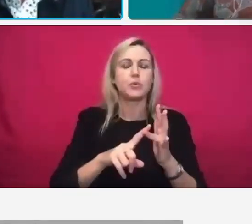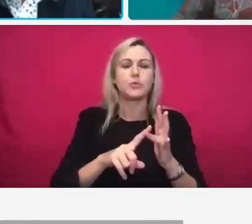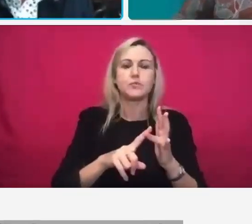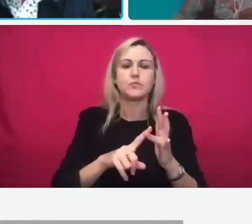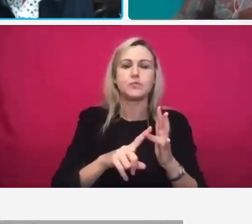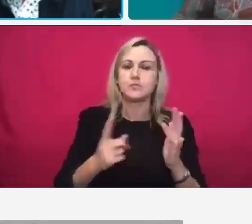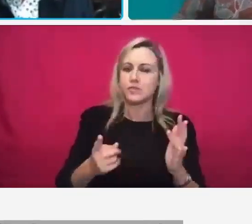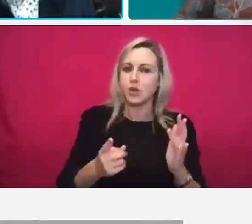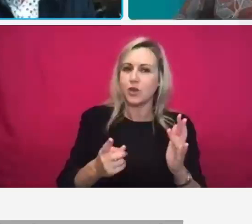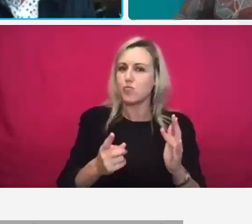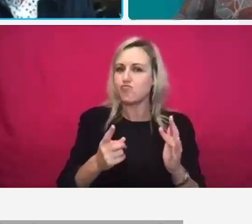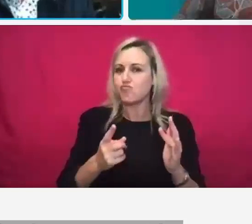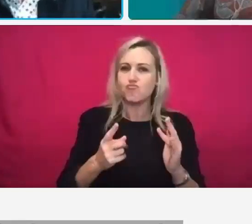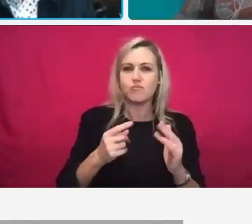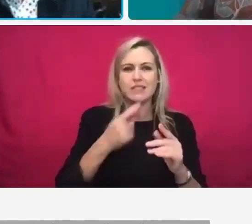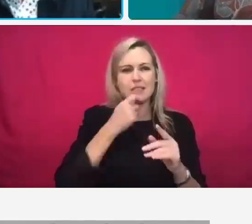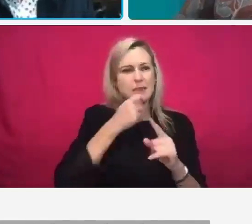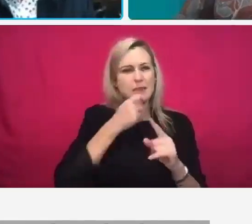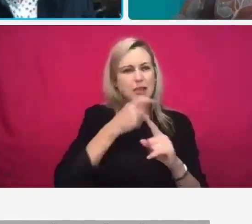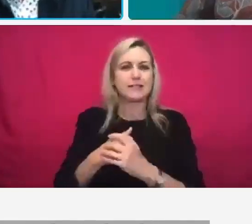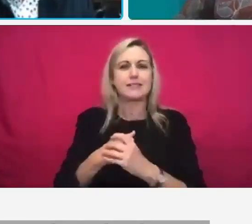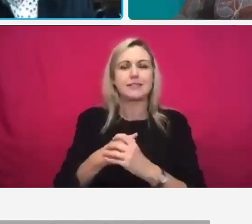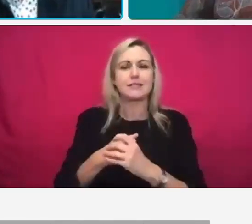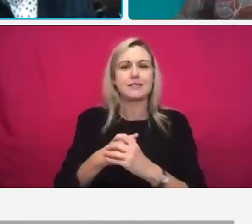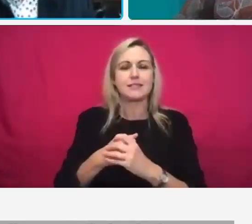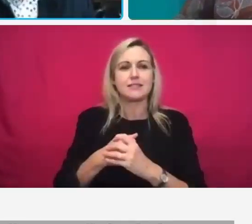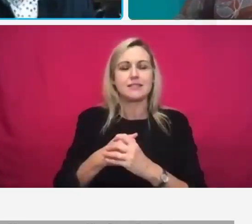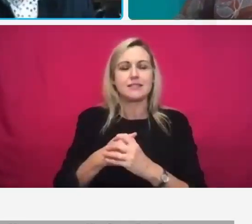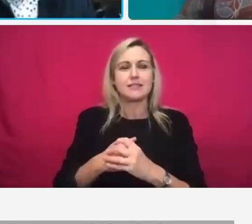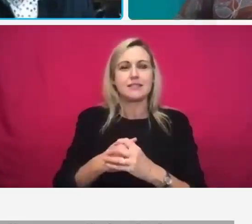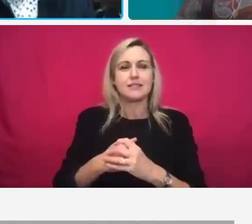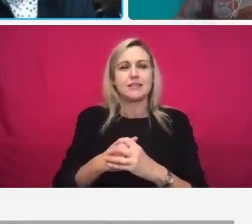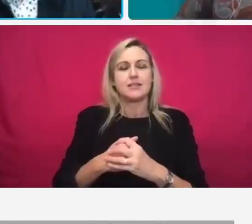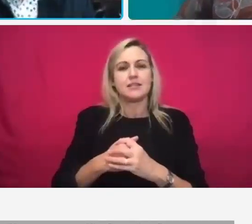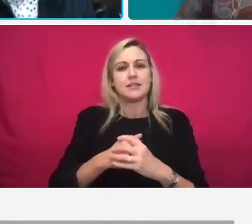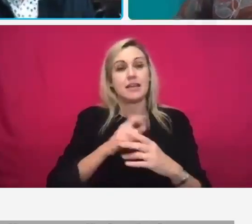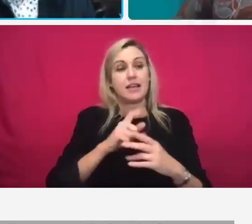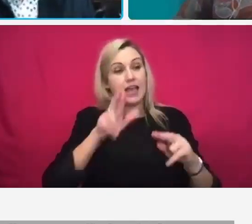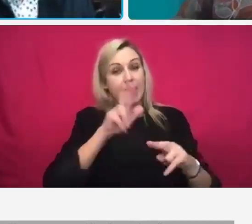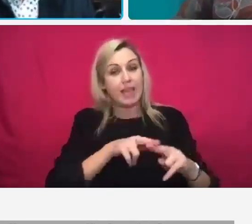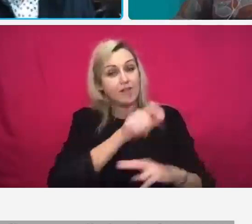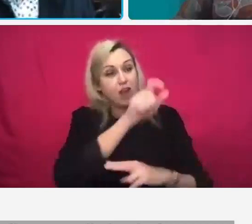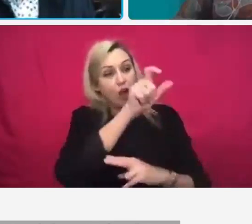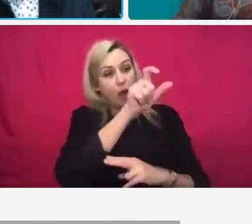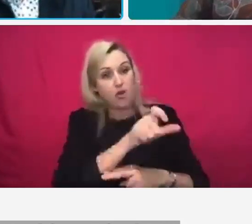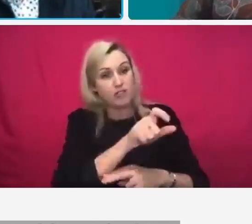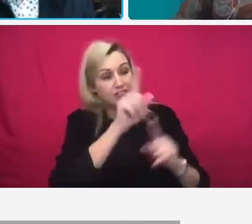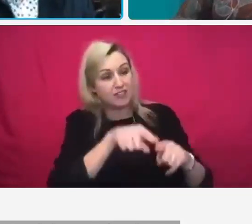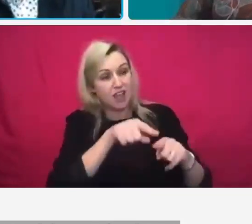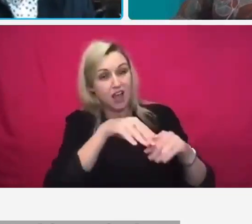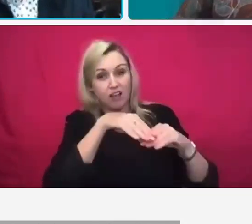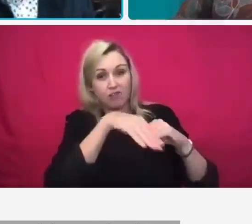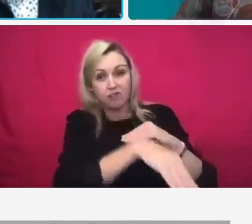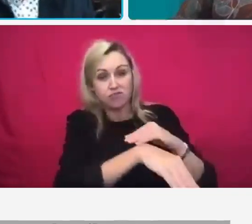he'd like to say. So the comment is that we would never wait 4 weeks to implement interventions to address decline or clinical changes. So why could we